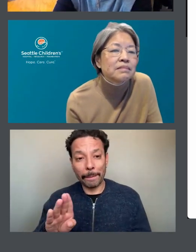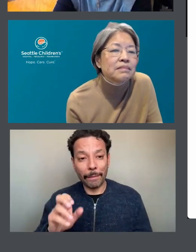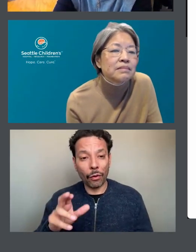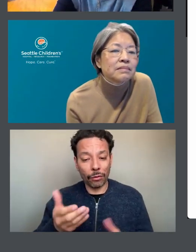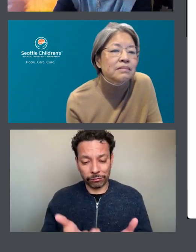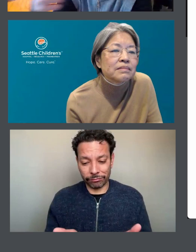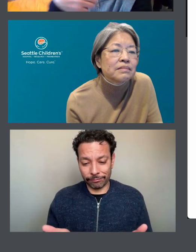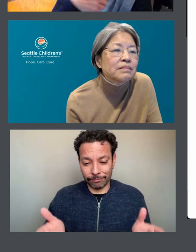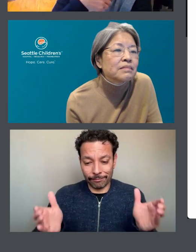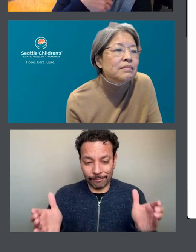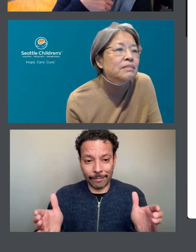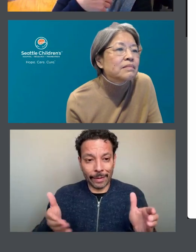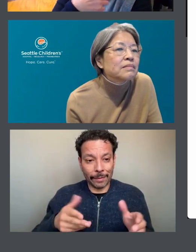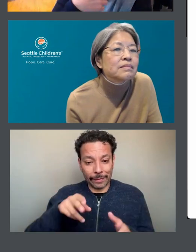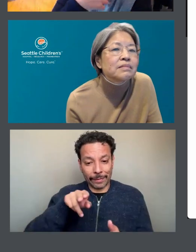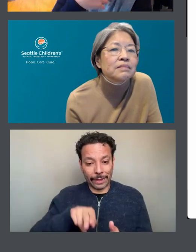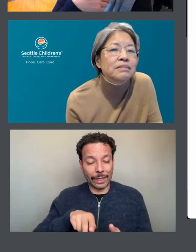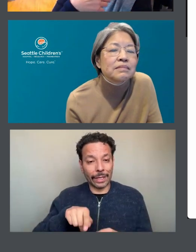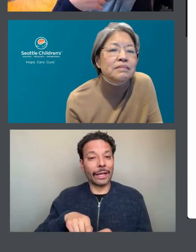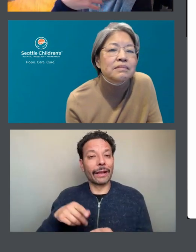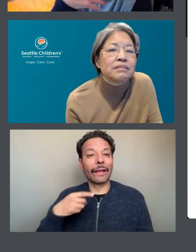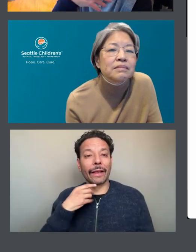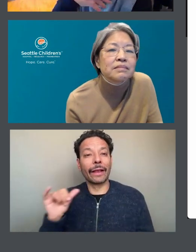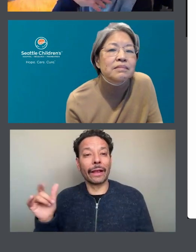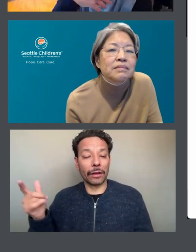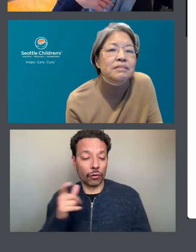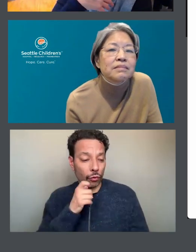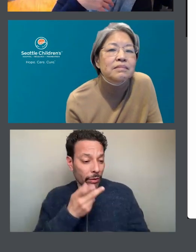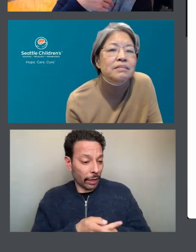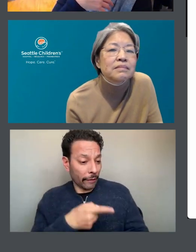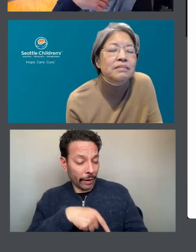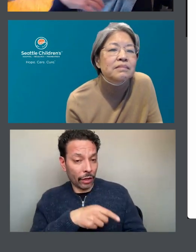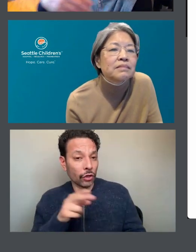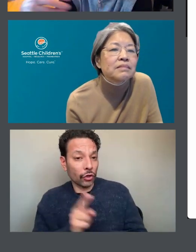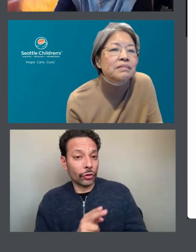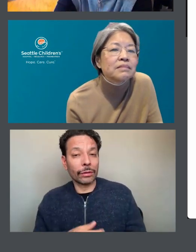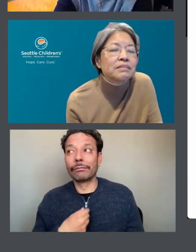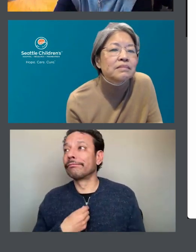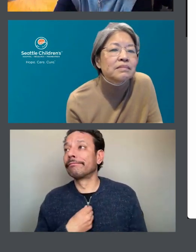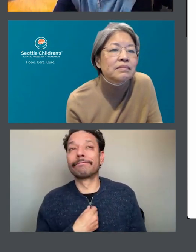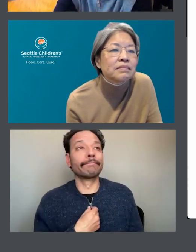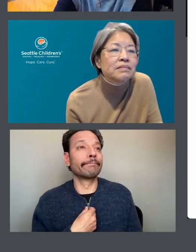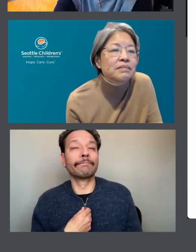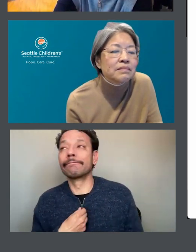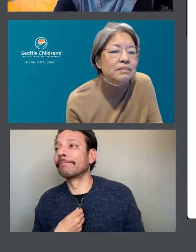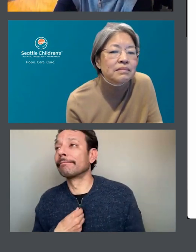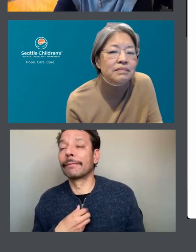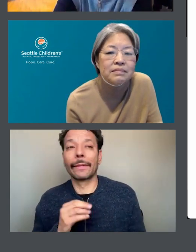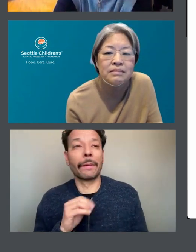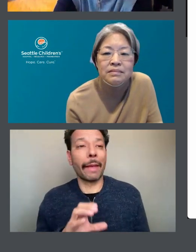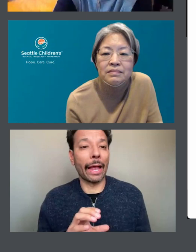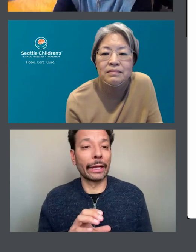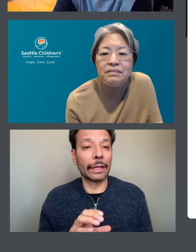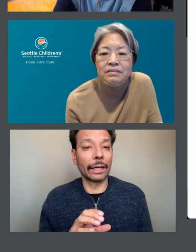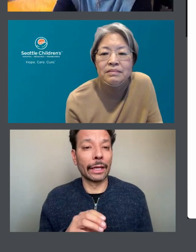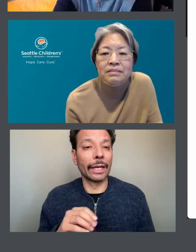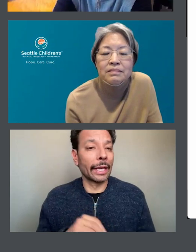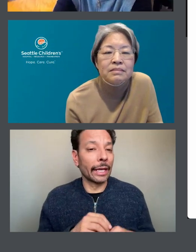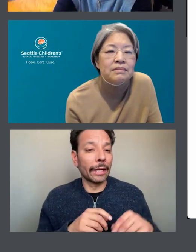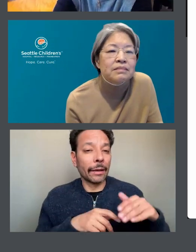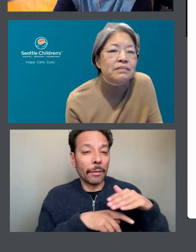bassinet, and the primary caregiver is wearing the microphone. In this case, in a